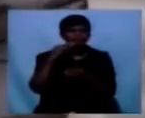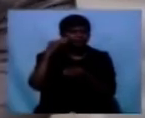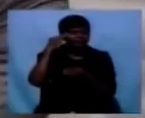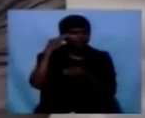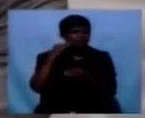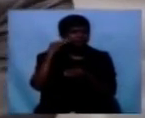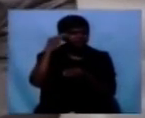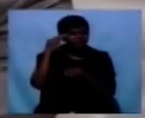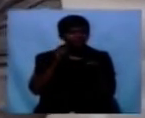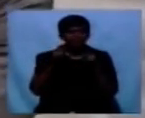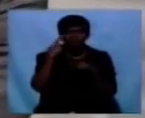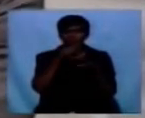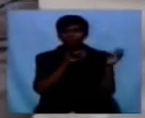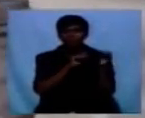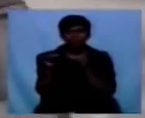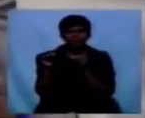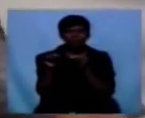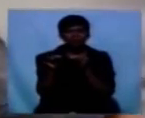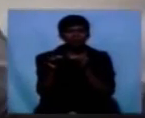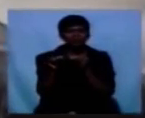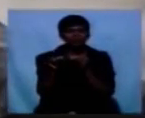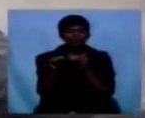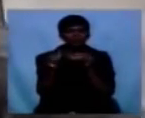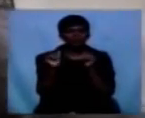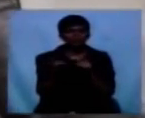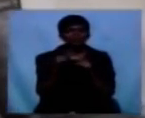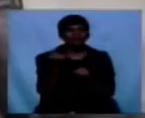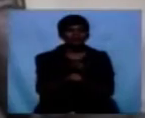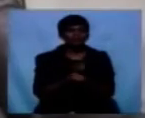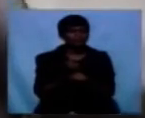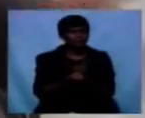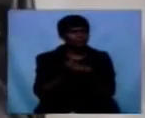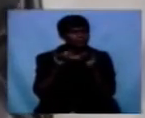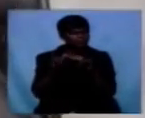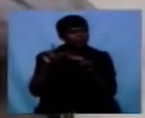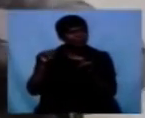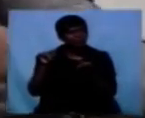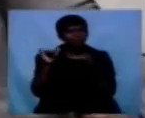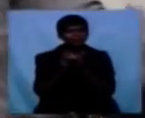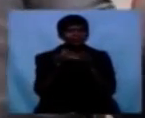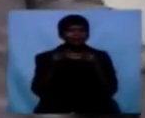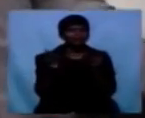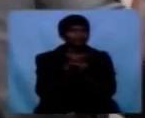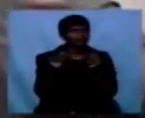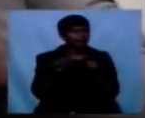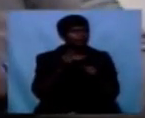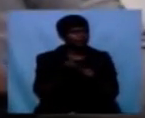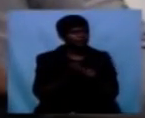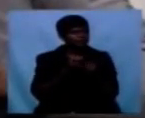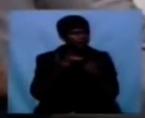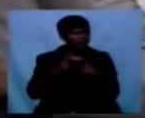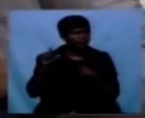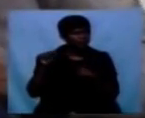have been displaced, those that are going to be displaced, maybe they can only occupy 20. The whole of that area, they can only occupy 20